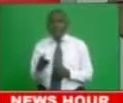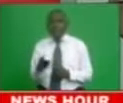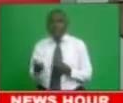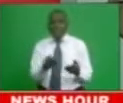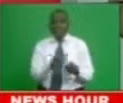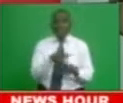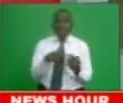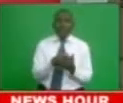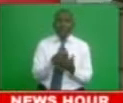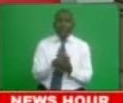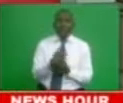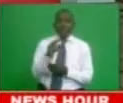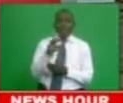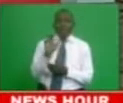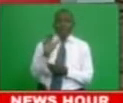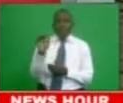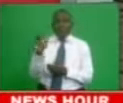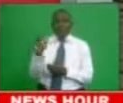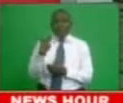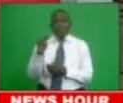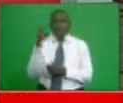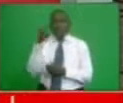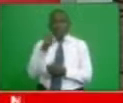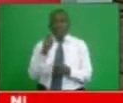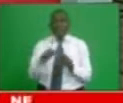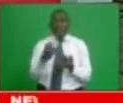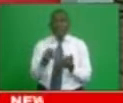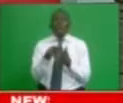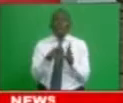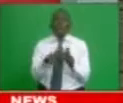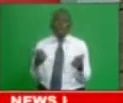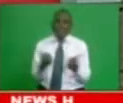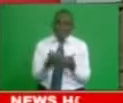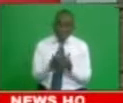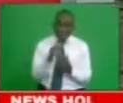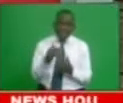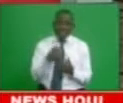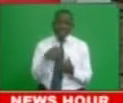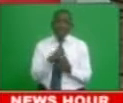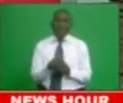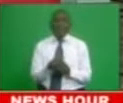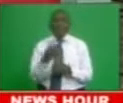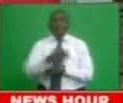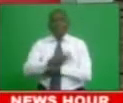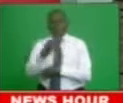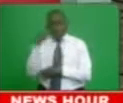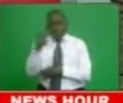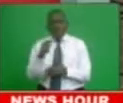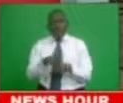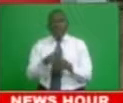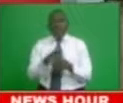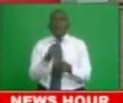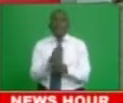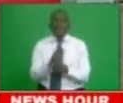services across the 15 West African countries can now report challenges encountered at the borders for real-time